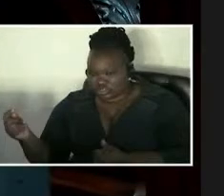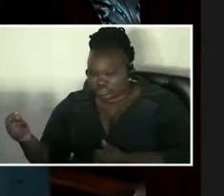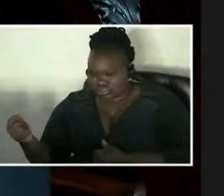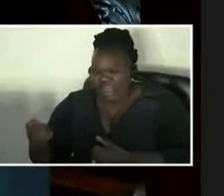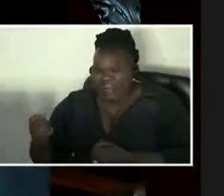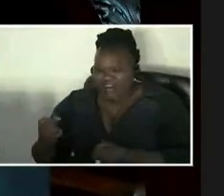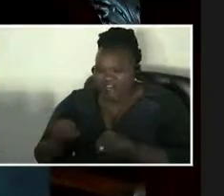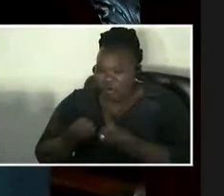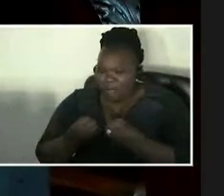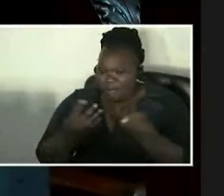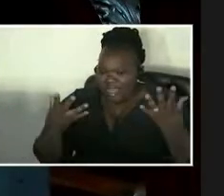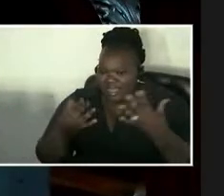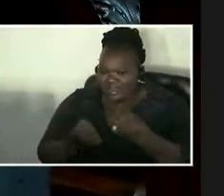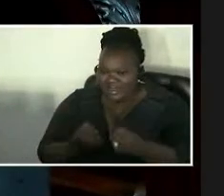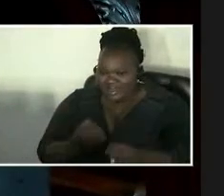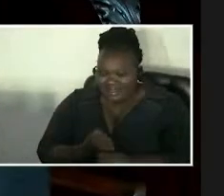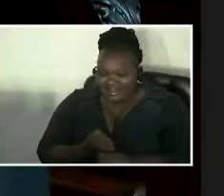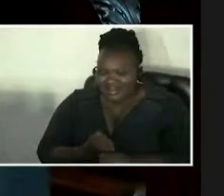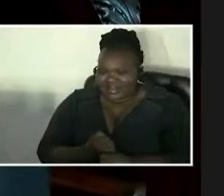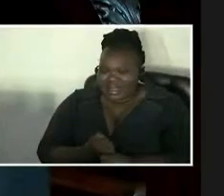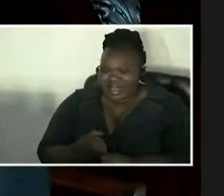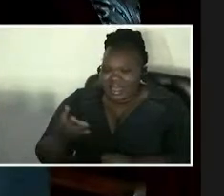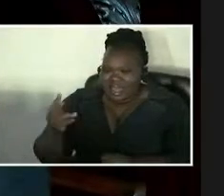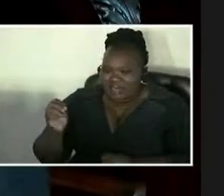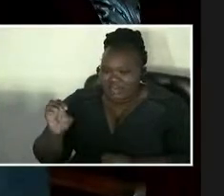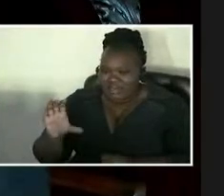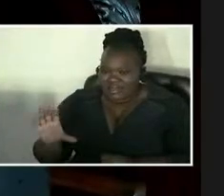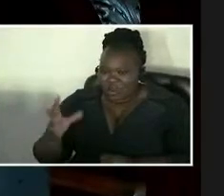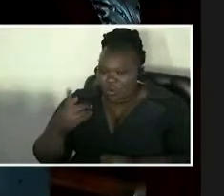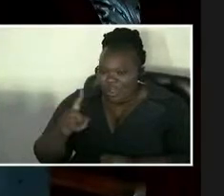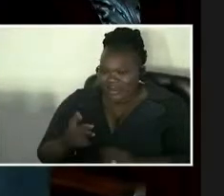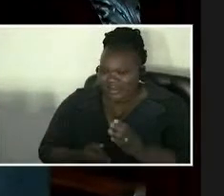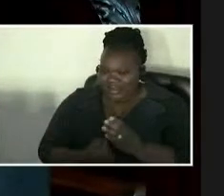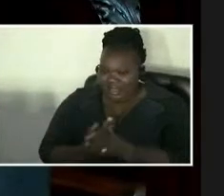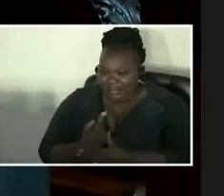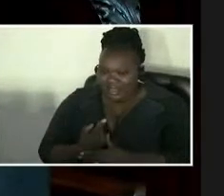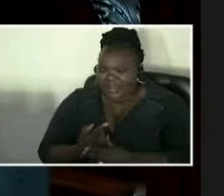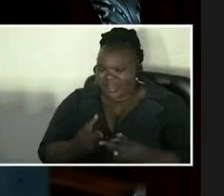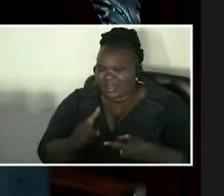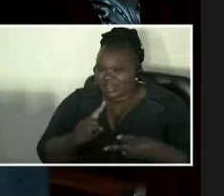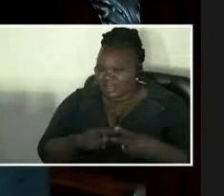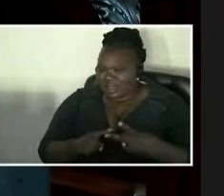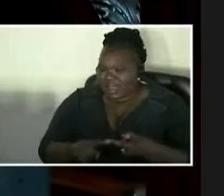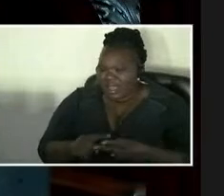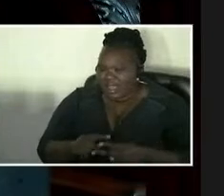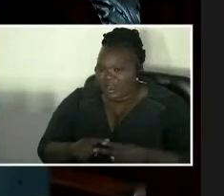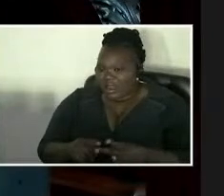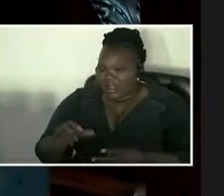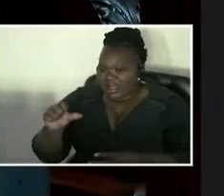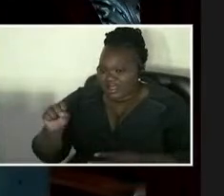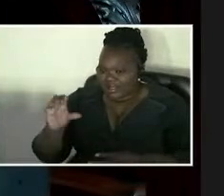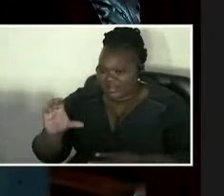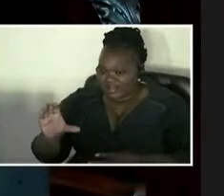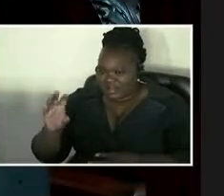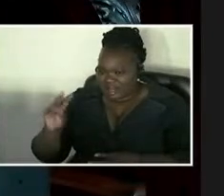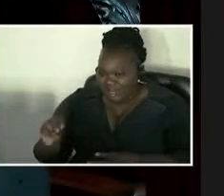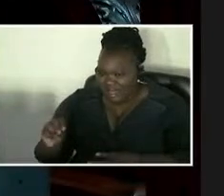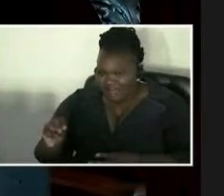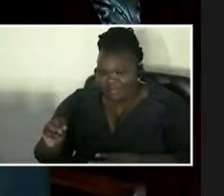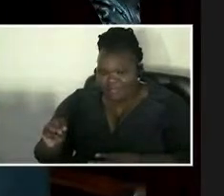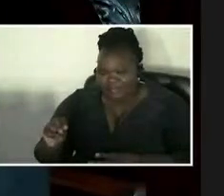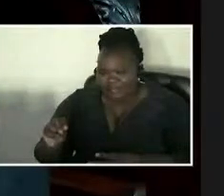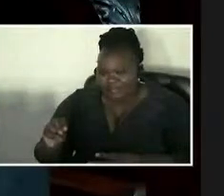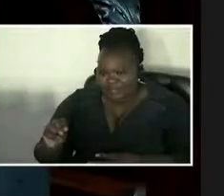years let me see what is happening with this intervention the supply chain department is